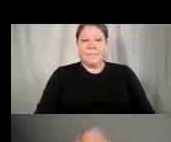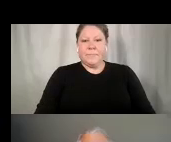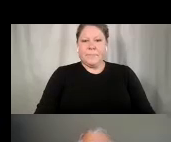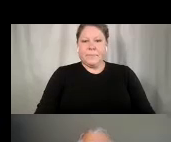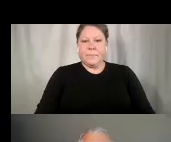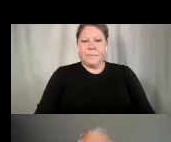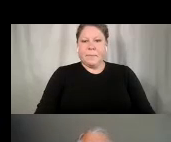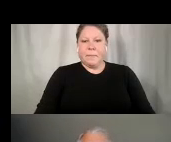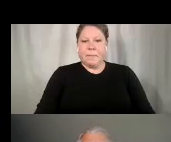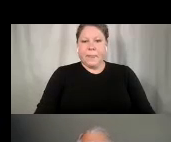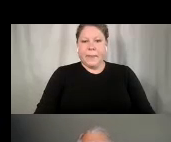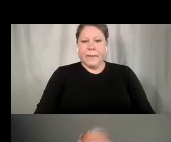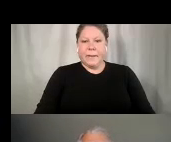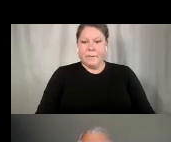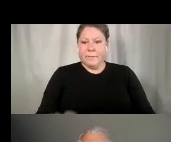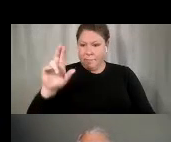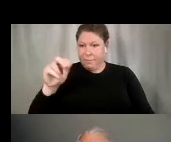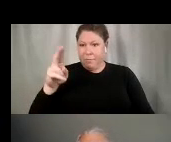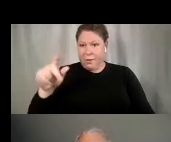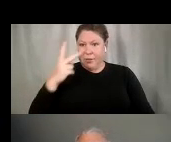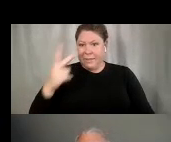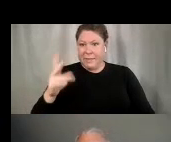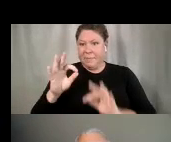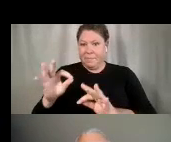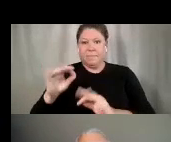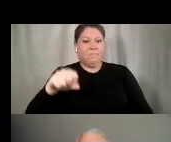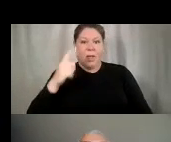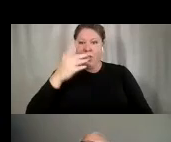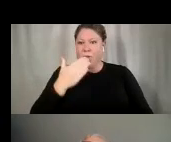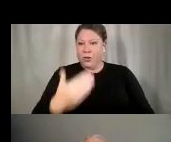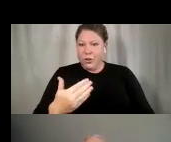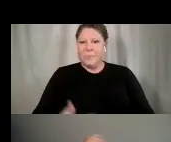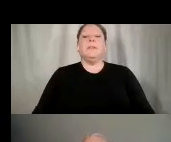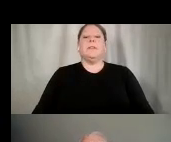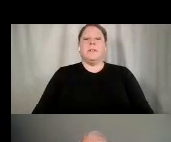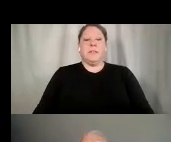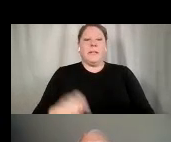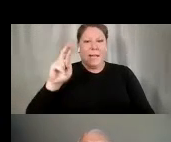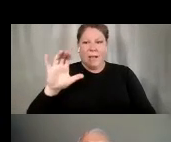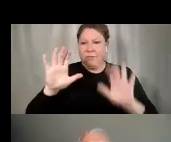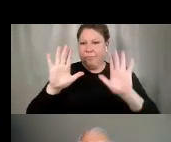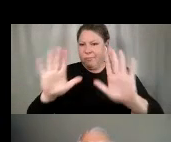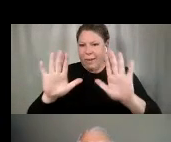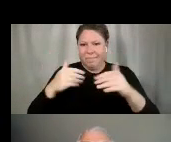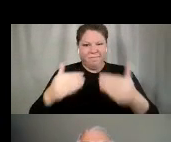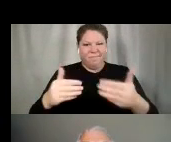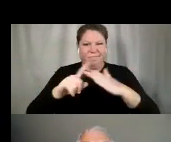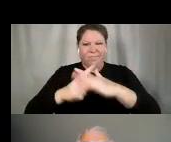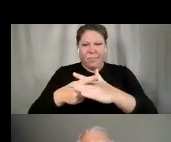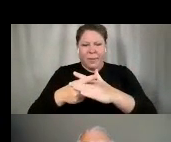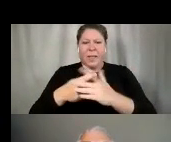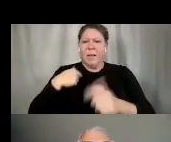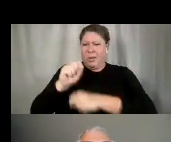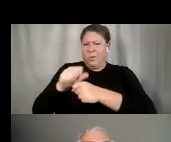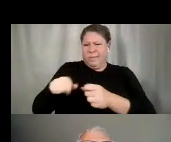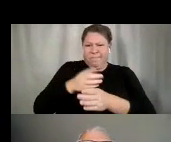All right, Rachel, can you see my screen? Yes, it looks great. Excellent. All right, so let's get started. So I've been doing this for about 30 years,